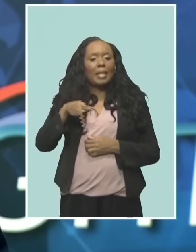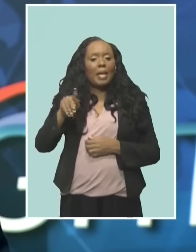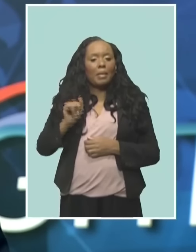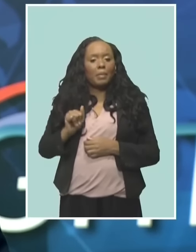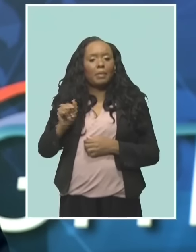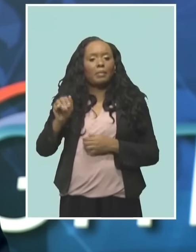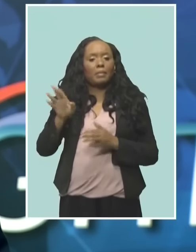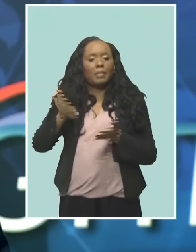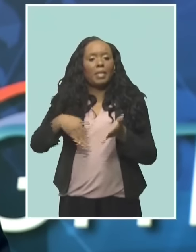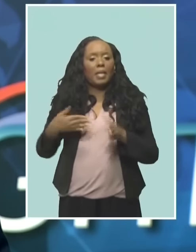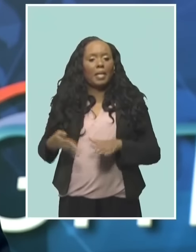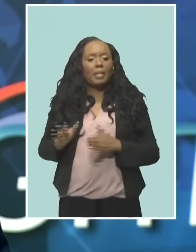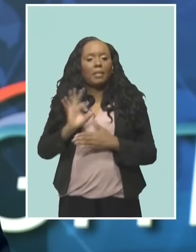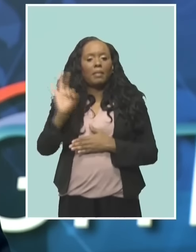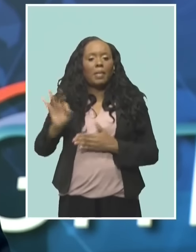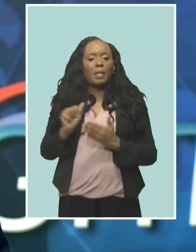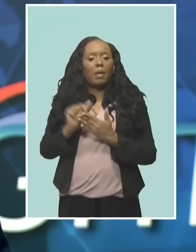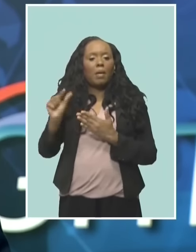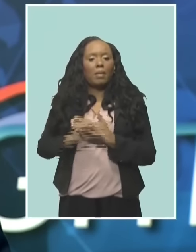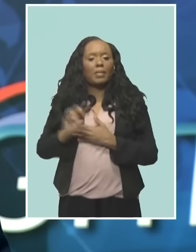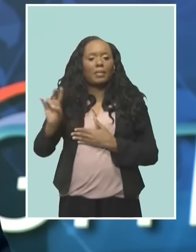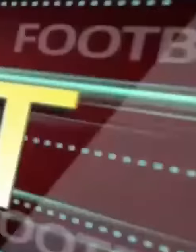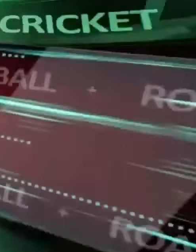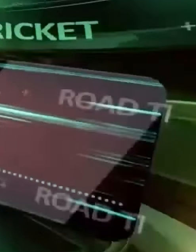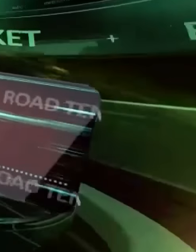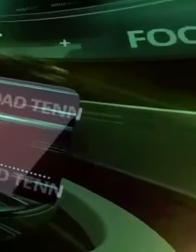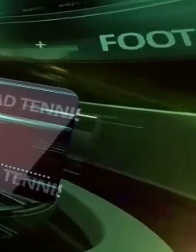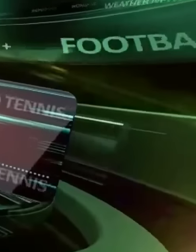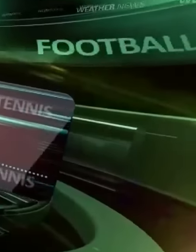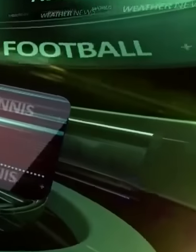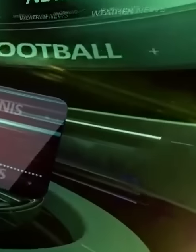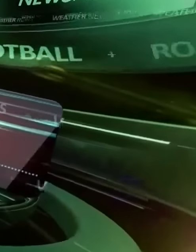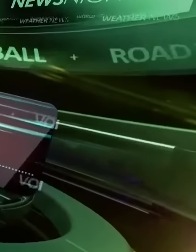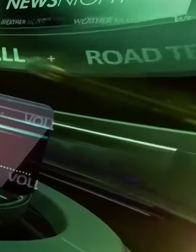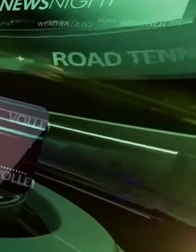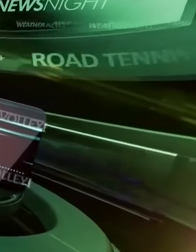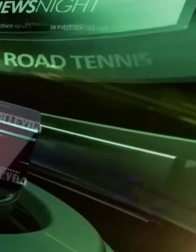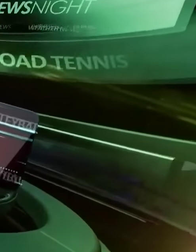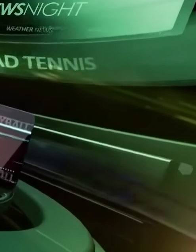the 2nd of August at the age of 79.